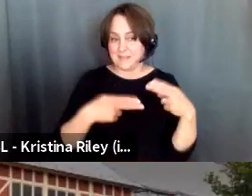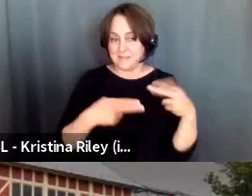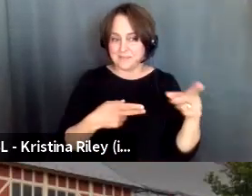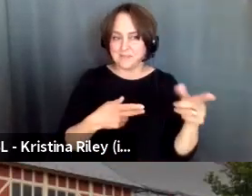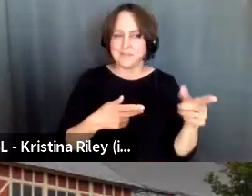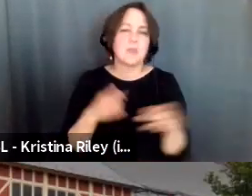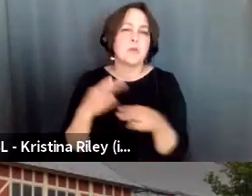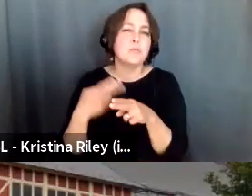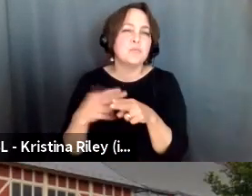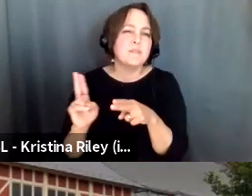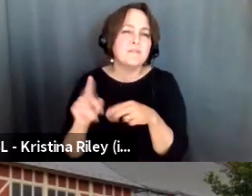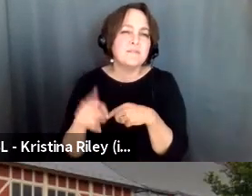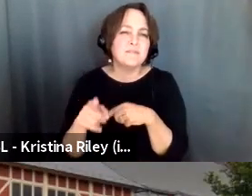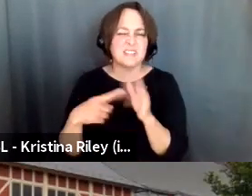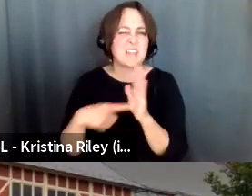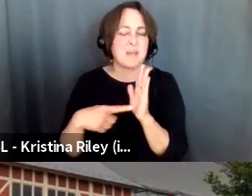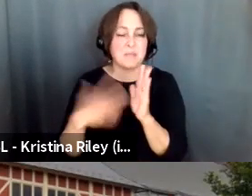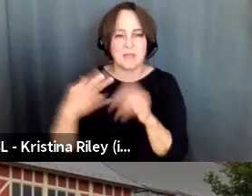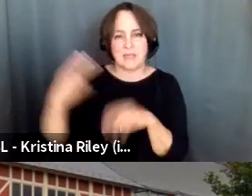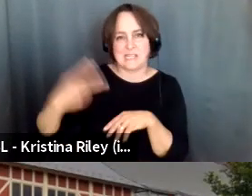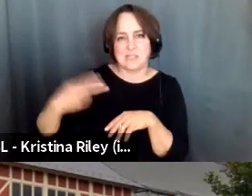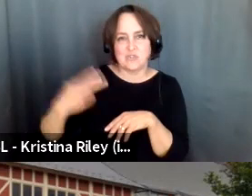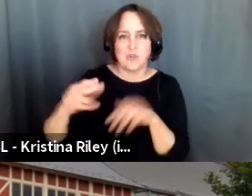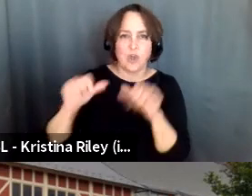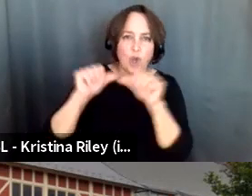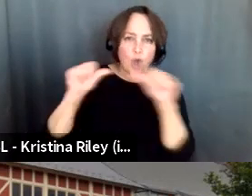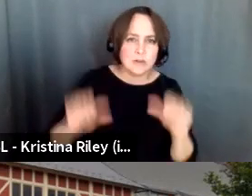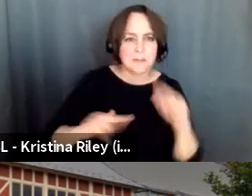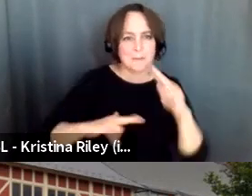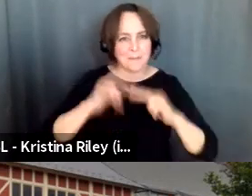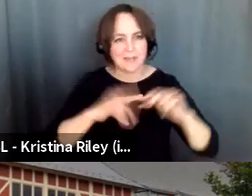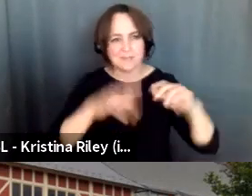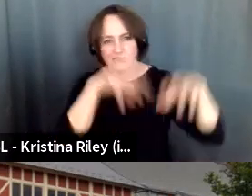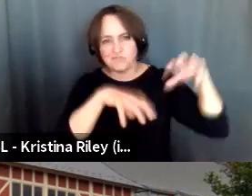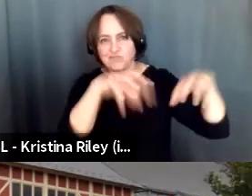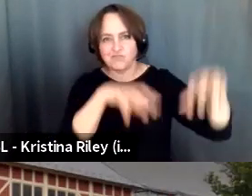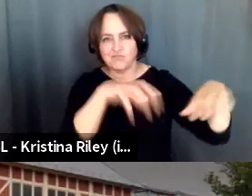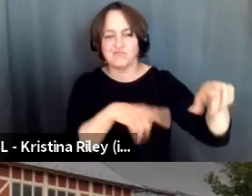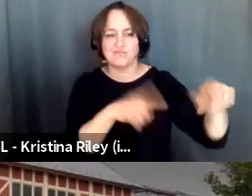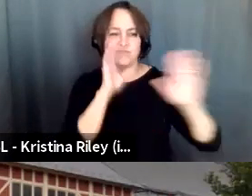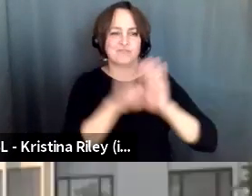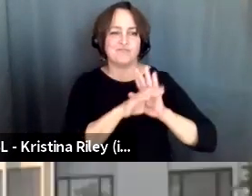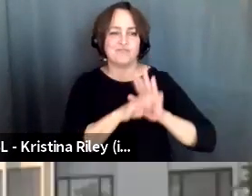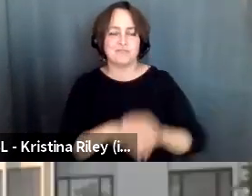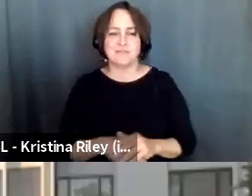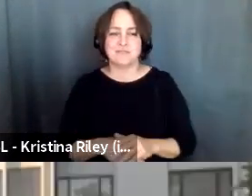Really briefly, this is an example of the historic architecture and the historic part of the campus. Move forward,